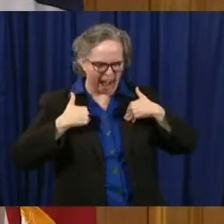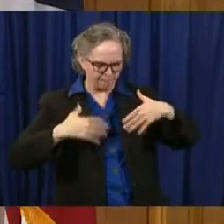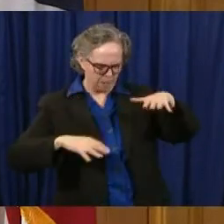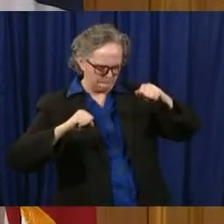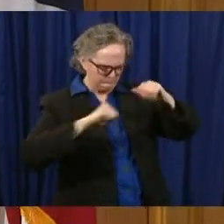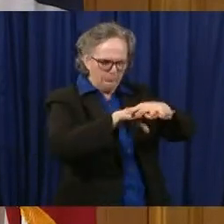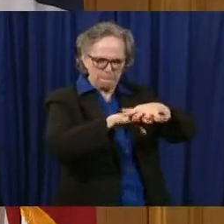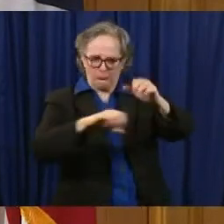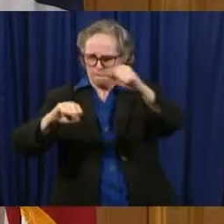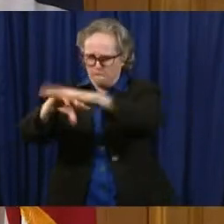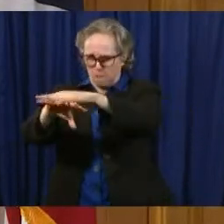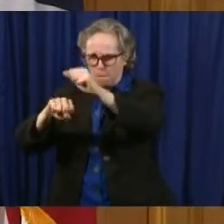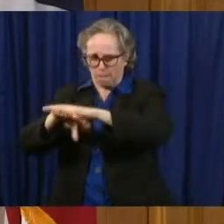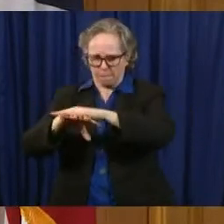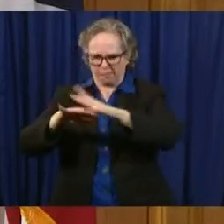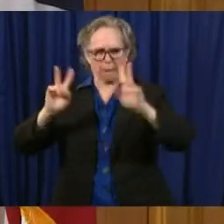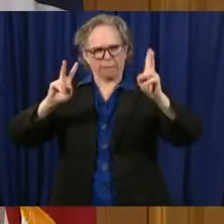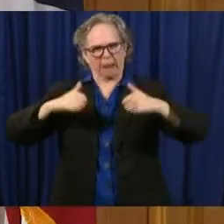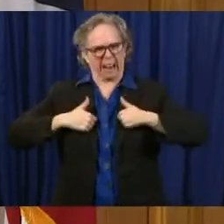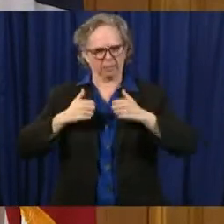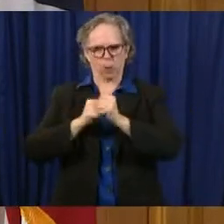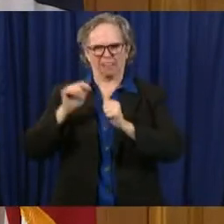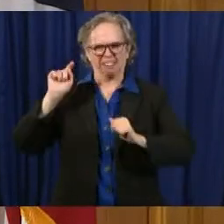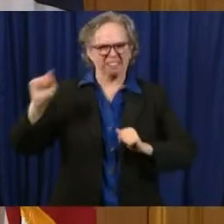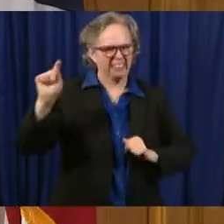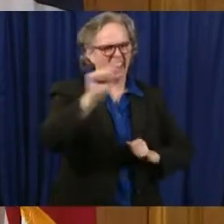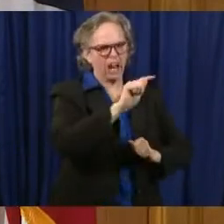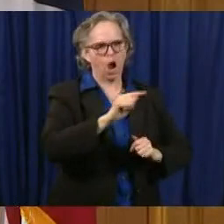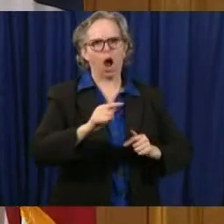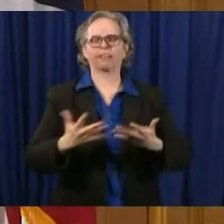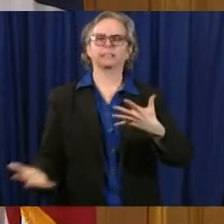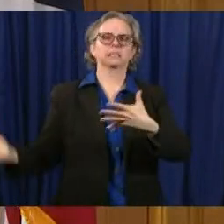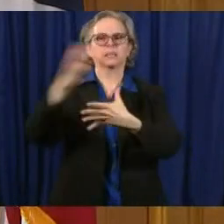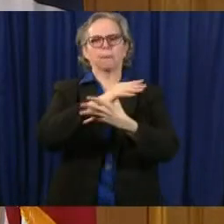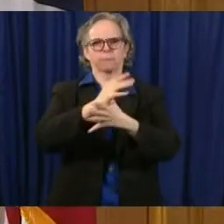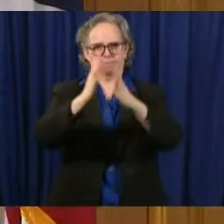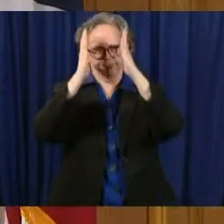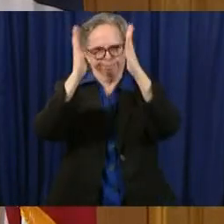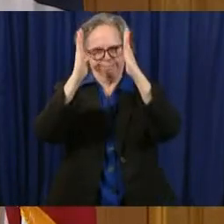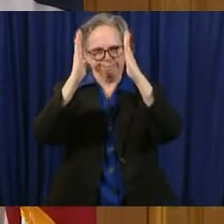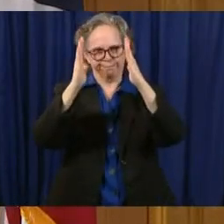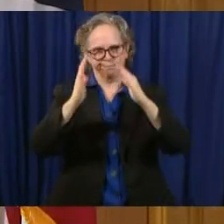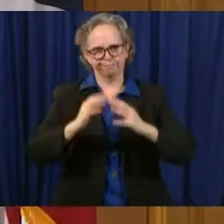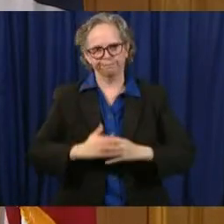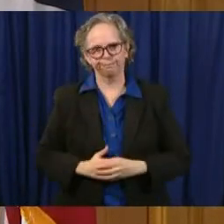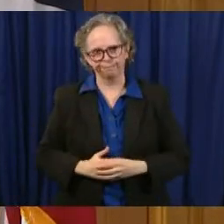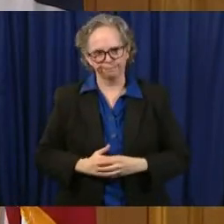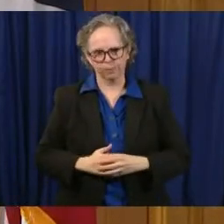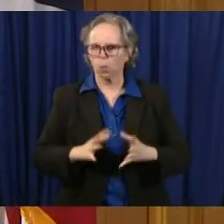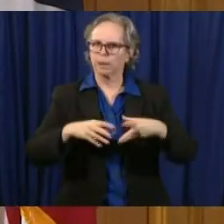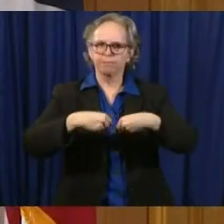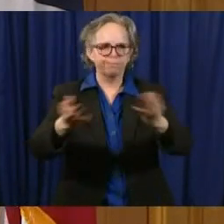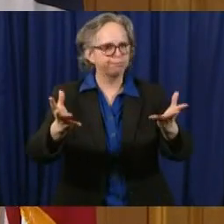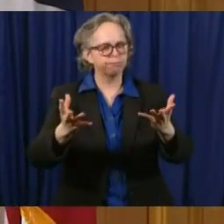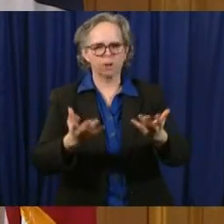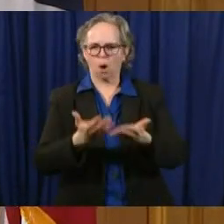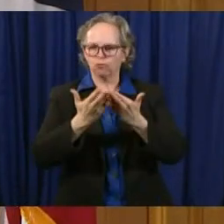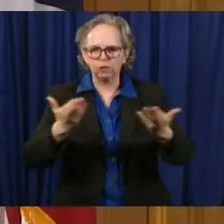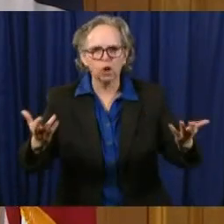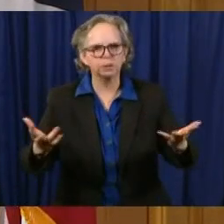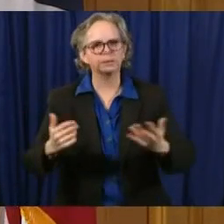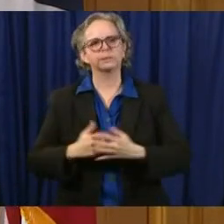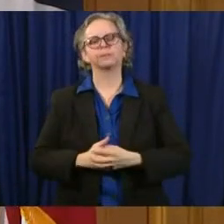that's a real focus. And we're putting more resources in there. And again, what I've told the